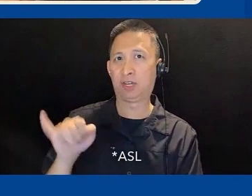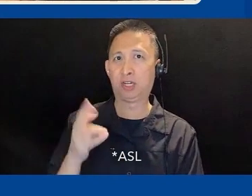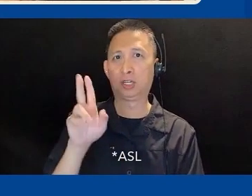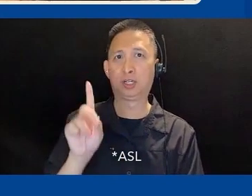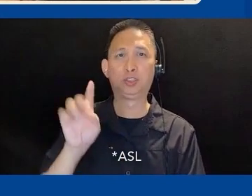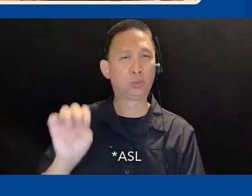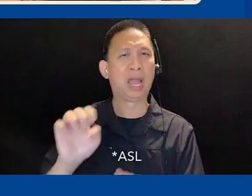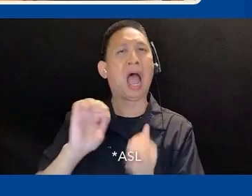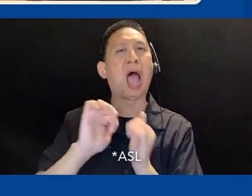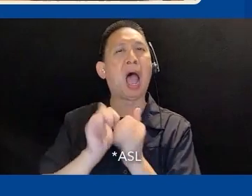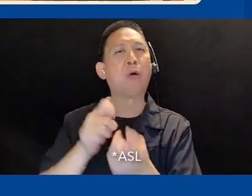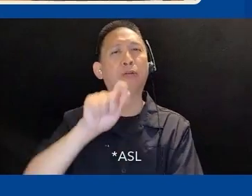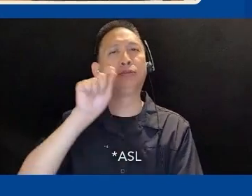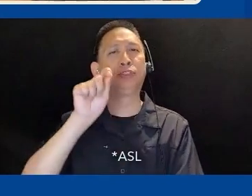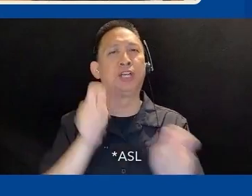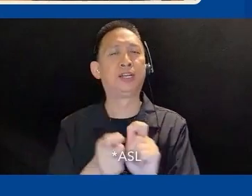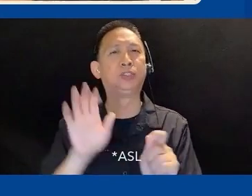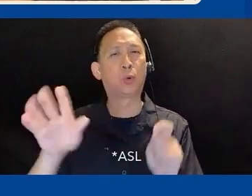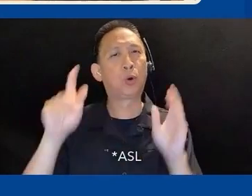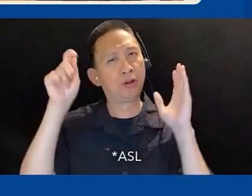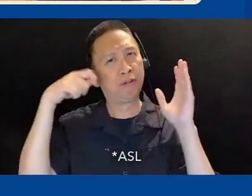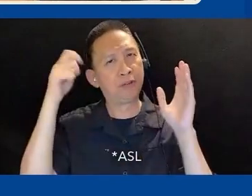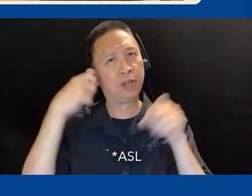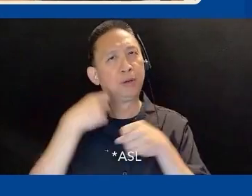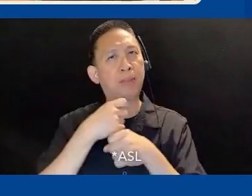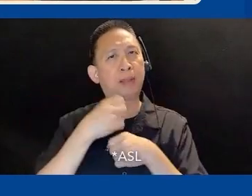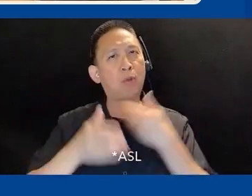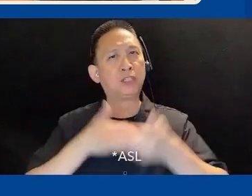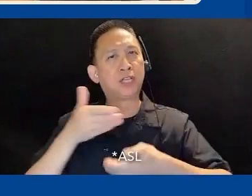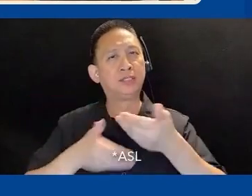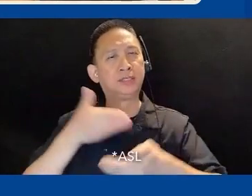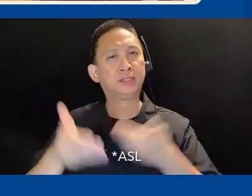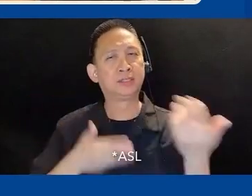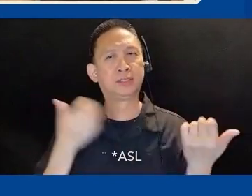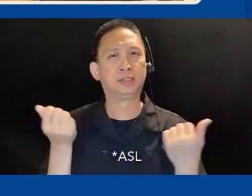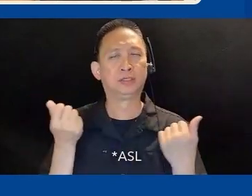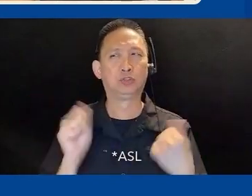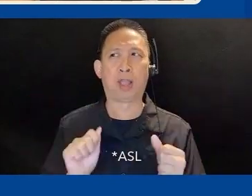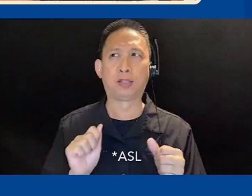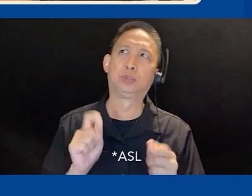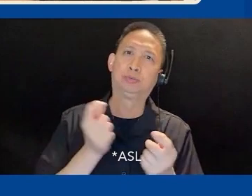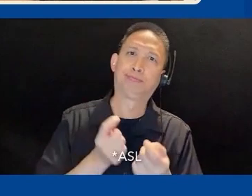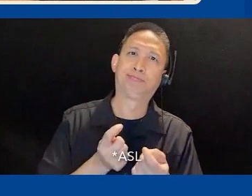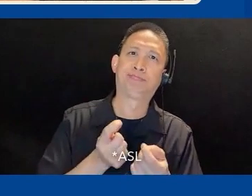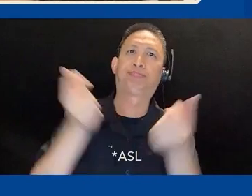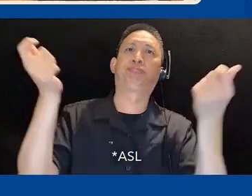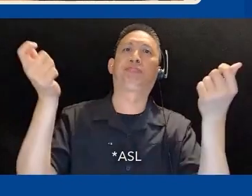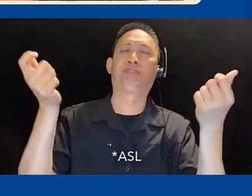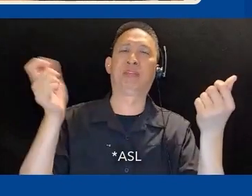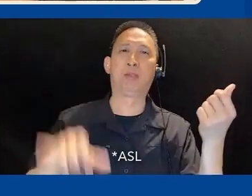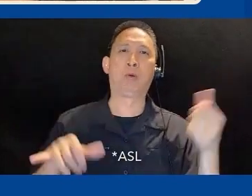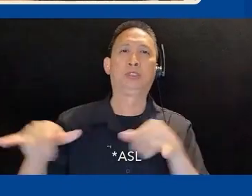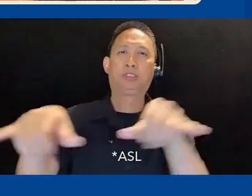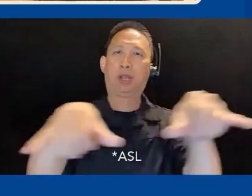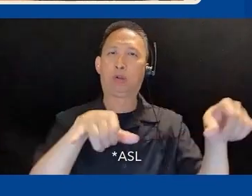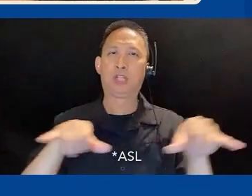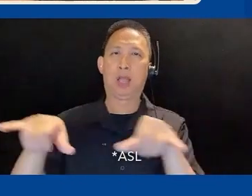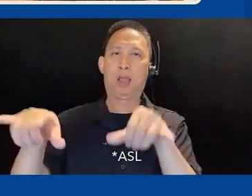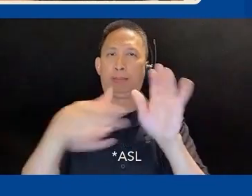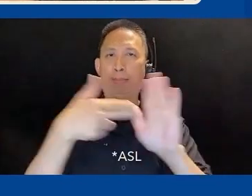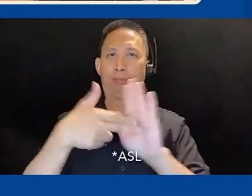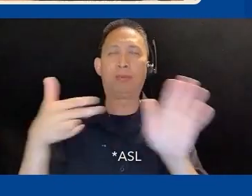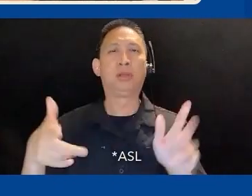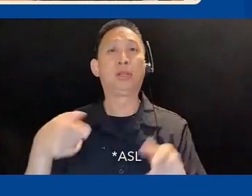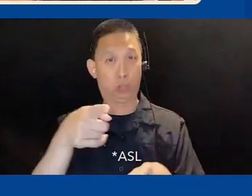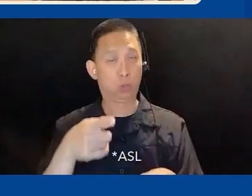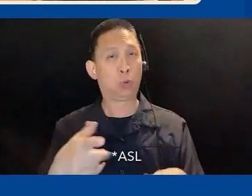your filmmaking process with that kind of stripping away in mind. I know you're right now in post-production wrapping up a film, so I wonder if you want to talk